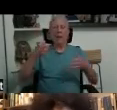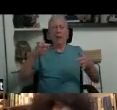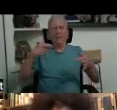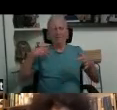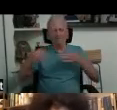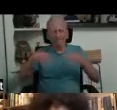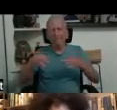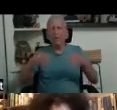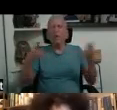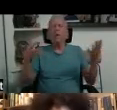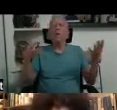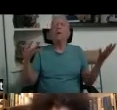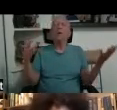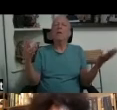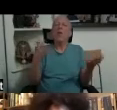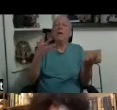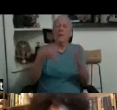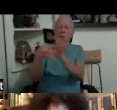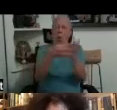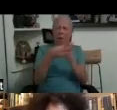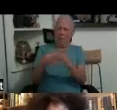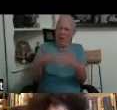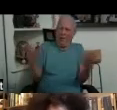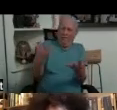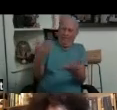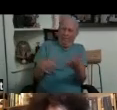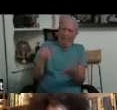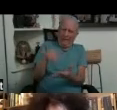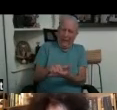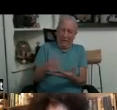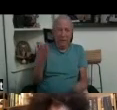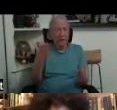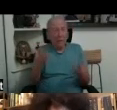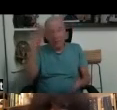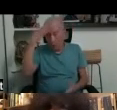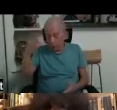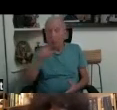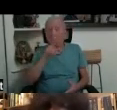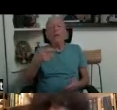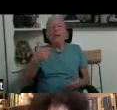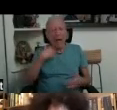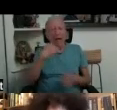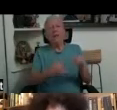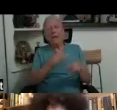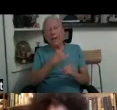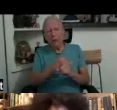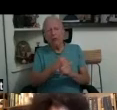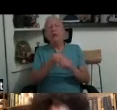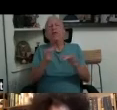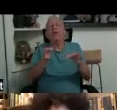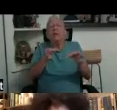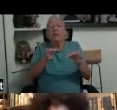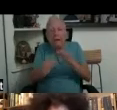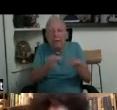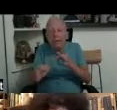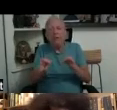a cooperative actually is. So, you didn't know this, but there is an international definition of a